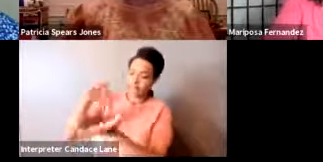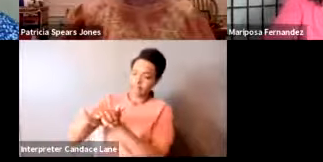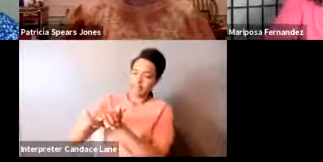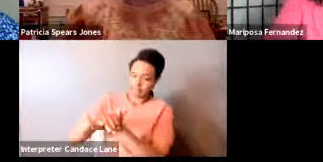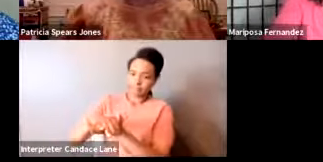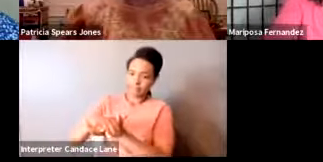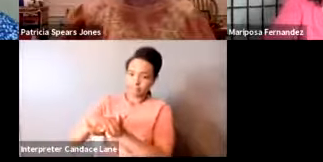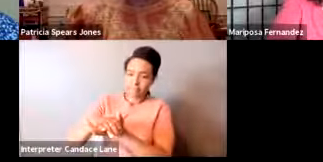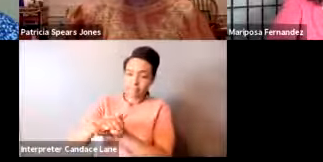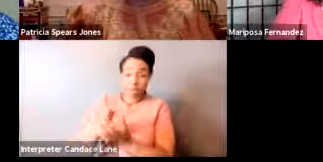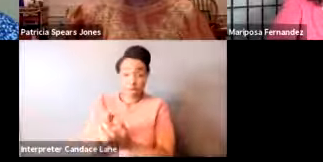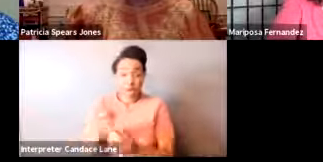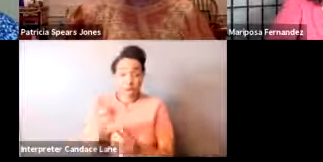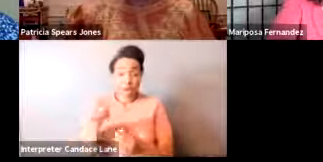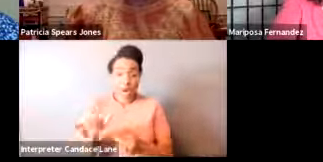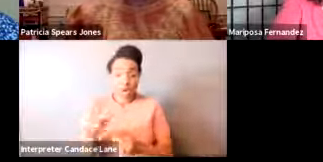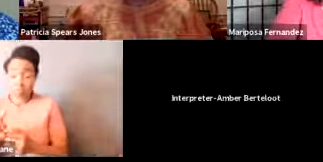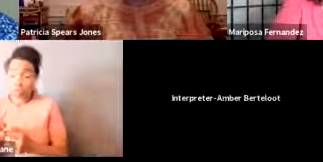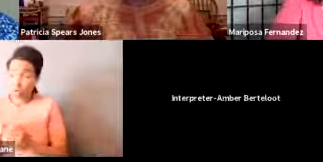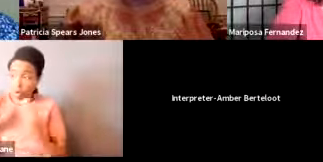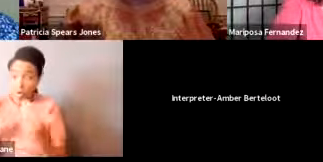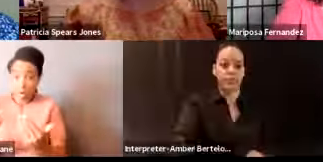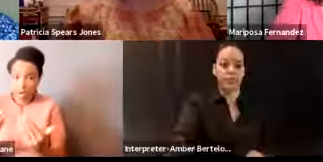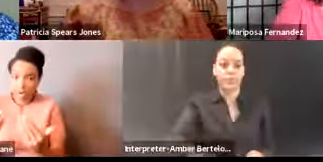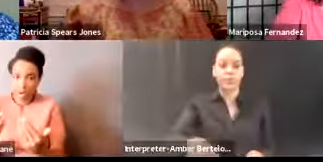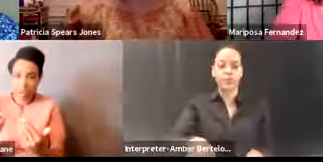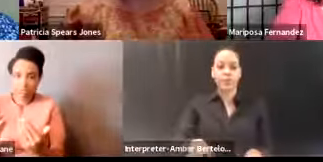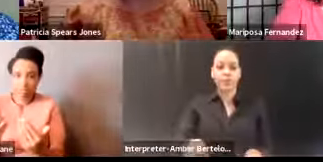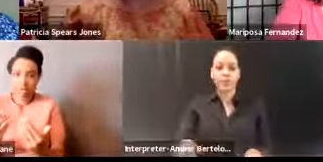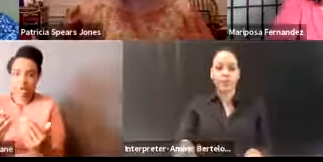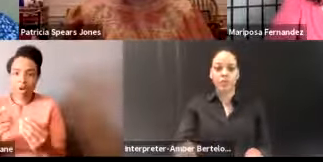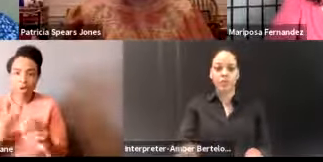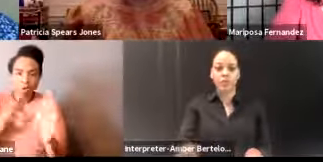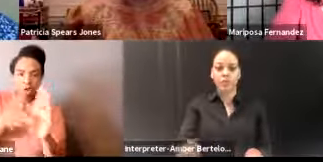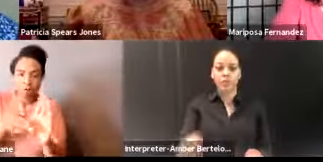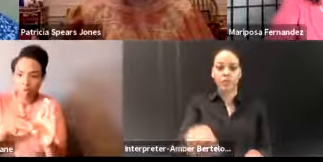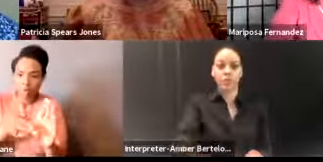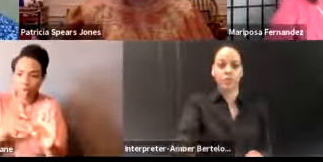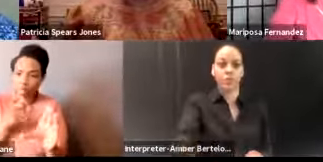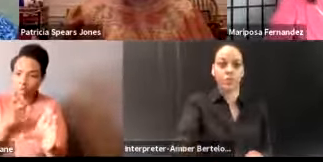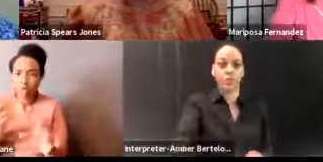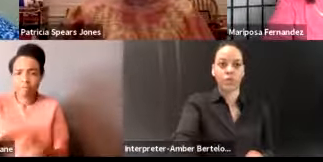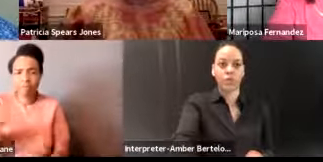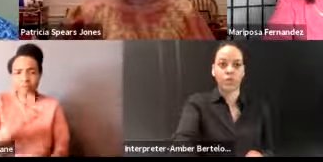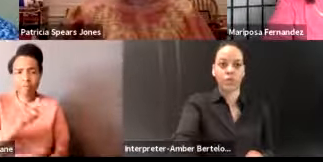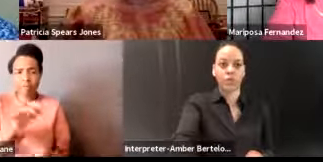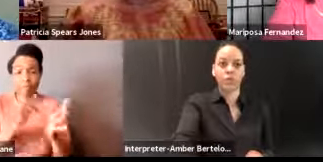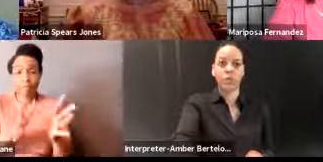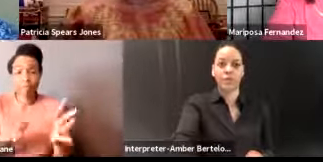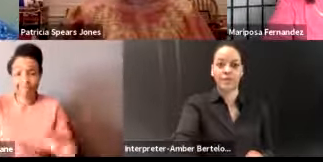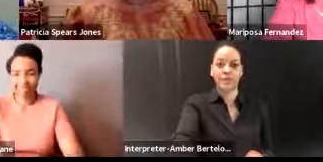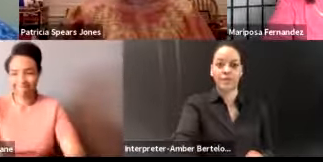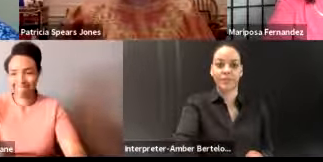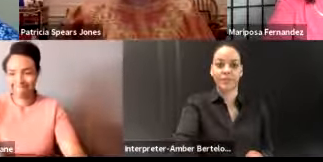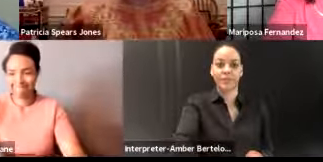off and joining Orion. On the death of Claribel Alegría, she was